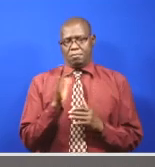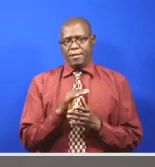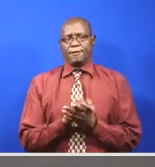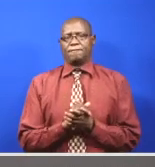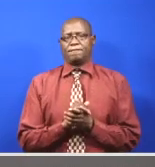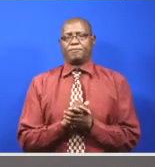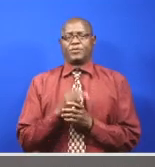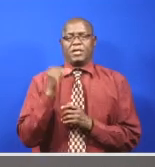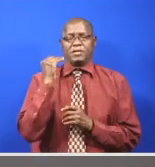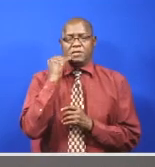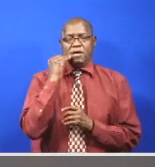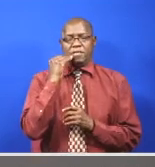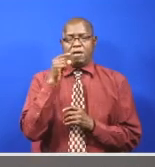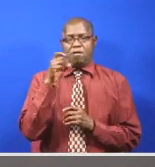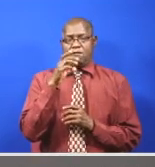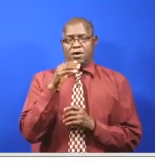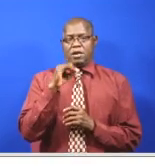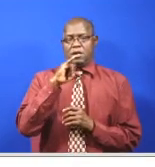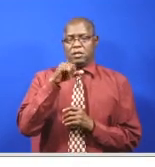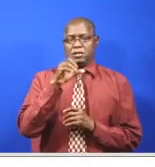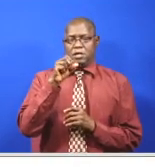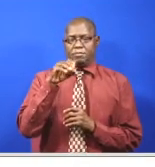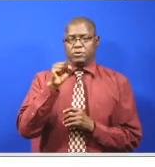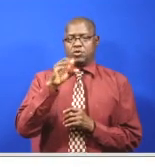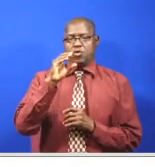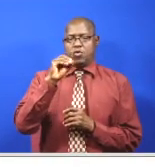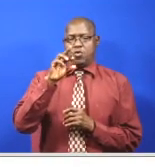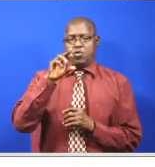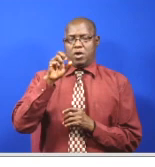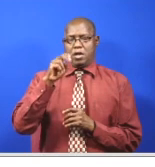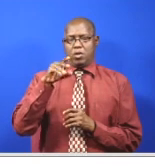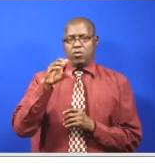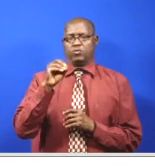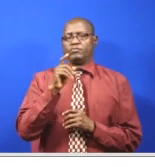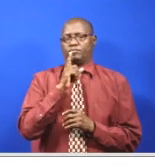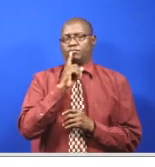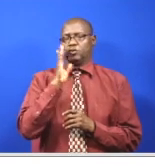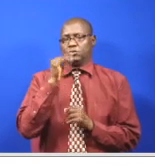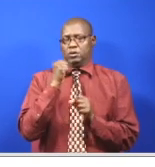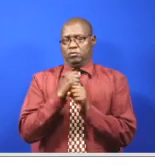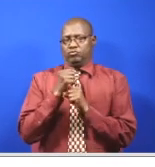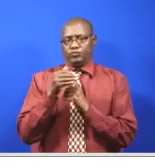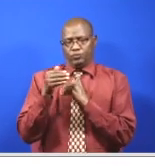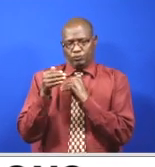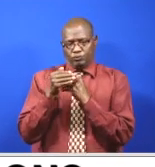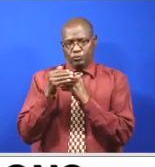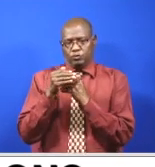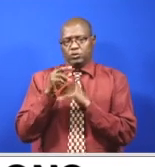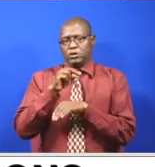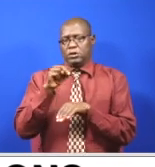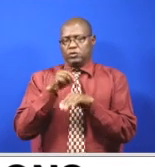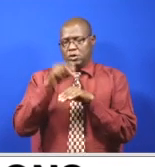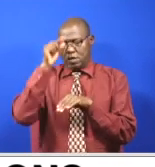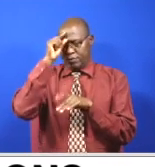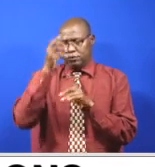Siaya Governor James Orengo has said that he will work closely with the national government to enable the region realize its goals in a